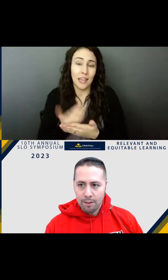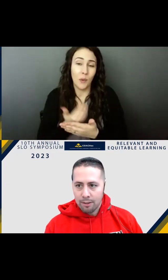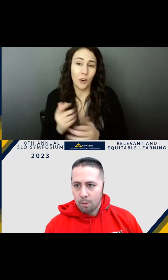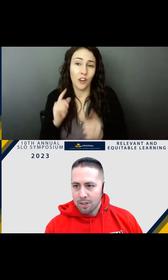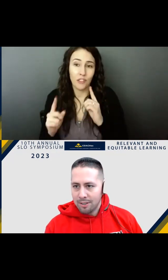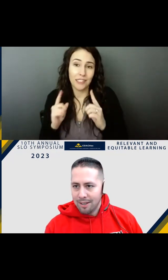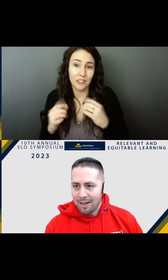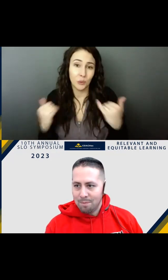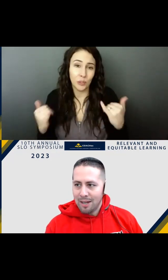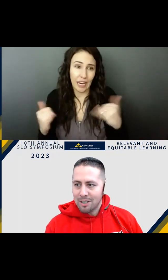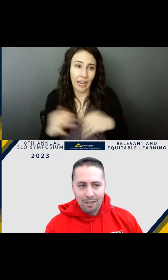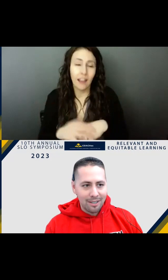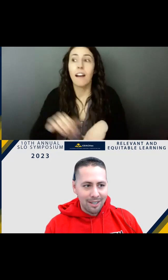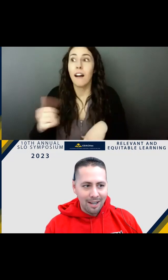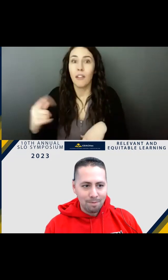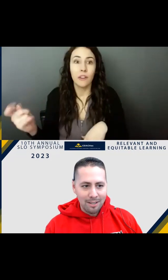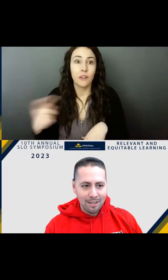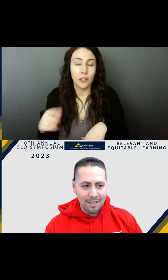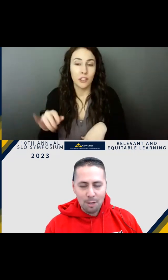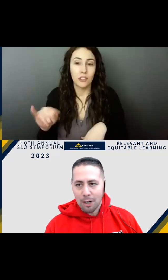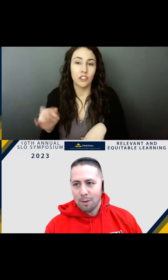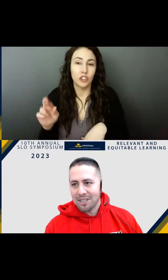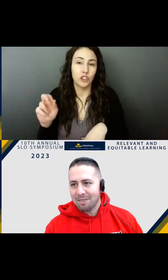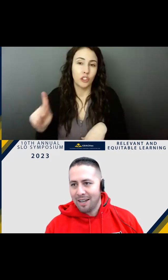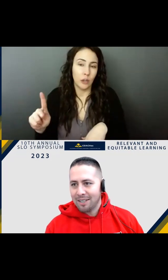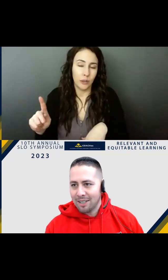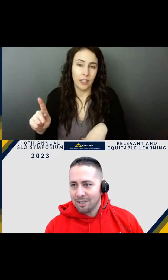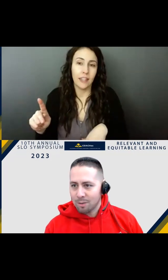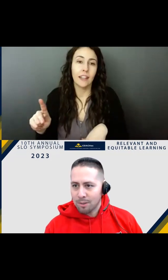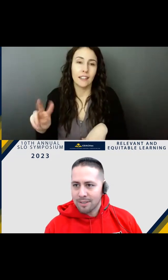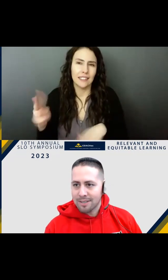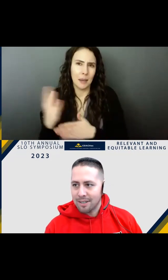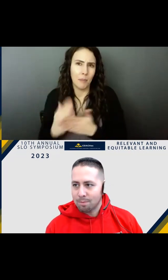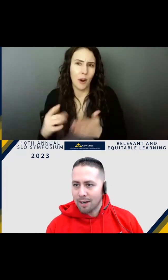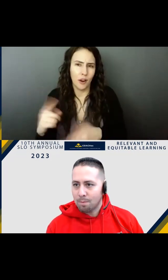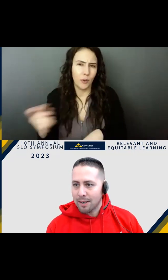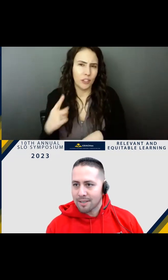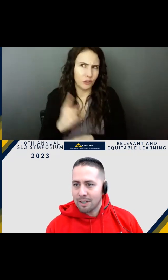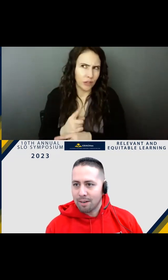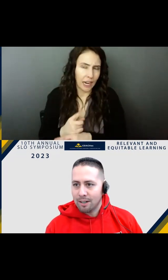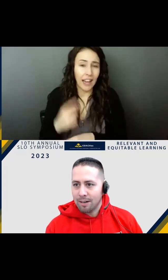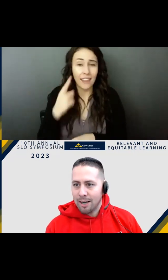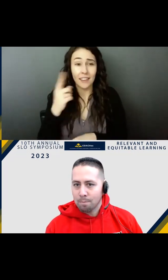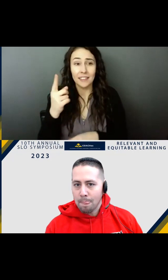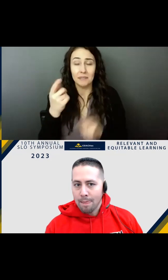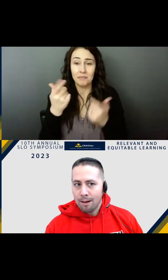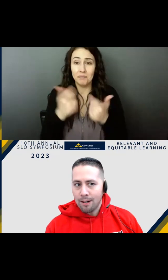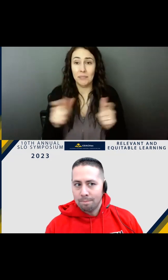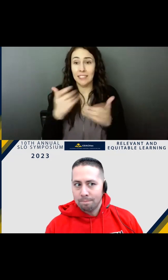be mindful of the other question that Jarek, at the second part question, right? I think it was kind of the biggest thing right now,